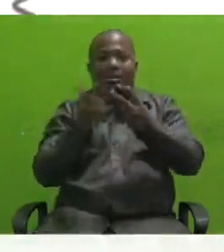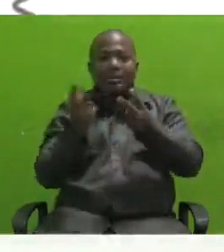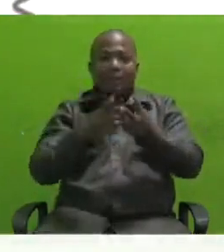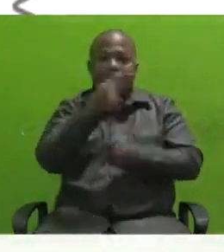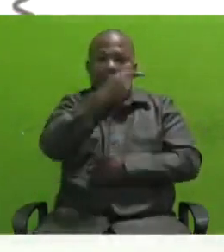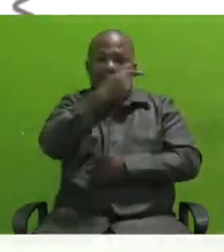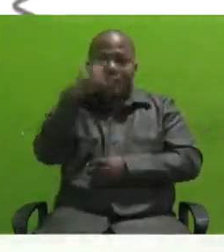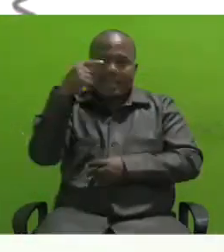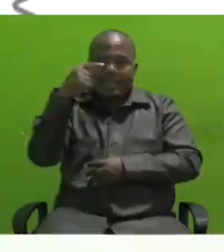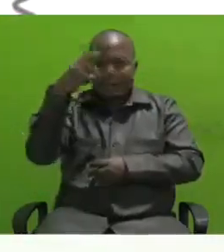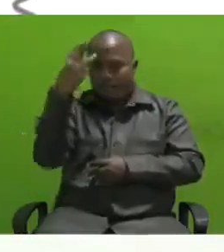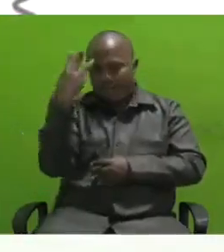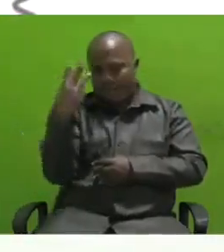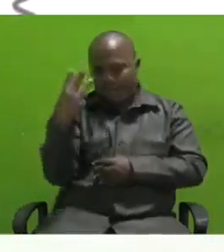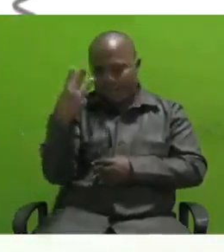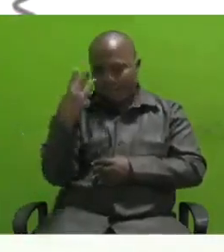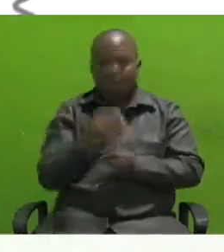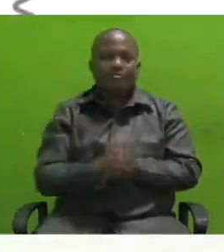negative 3.